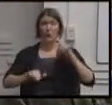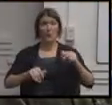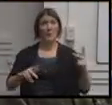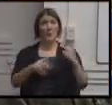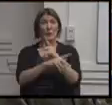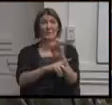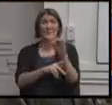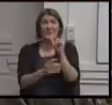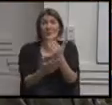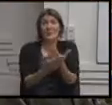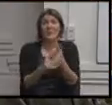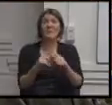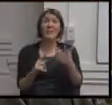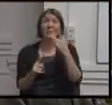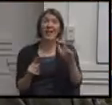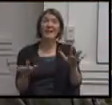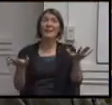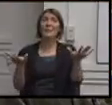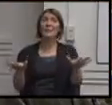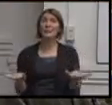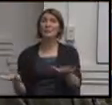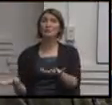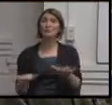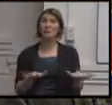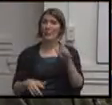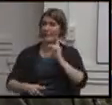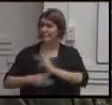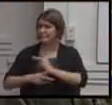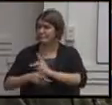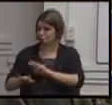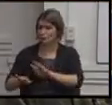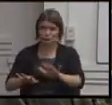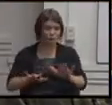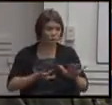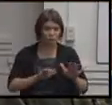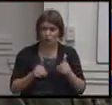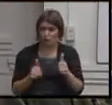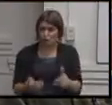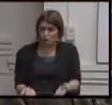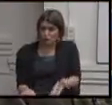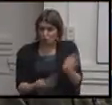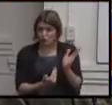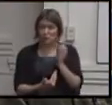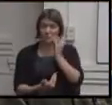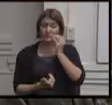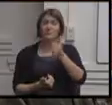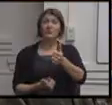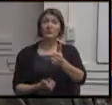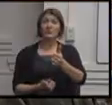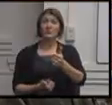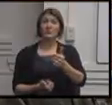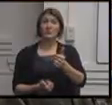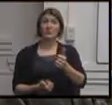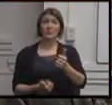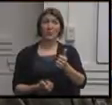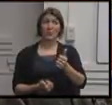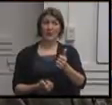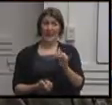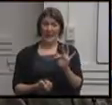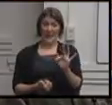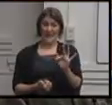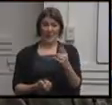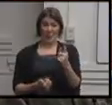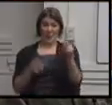But instead, it was very peaceful. They took care of everything. And I think one life, just losing one